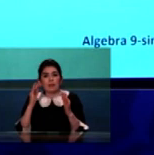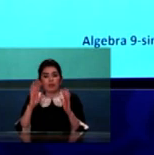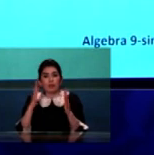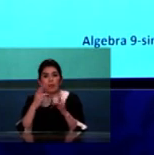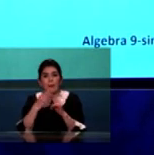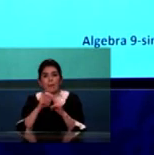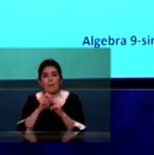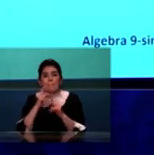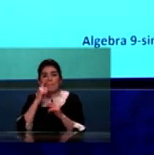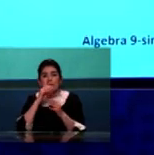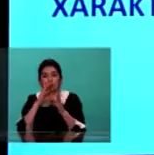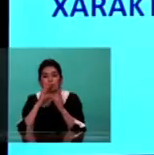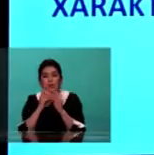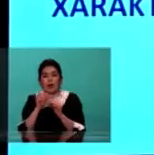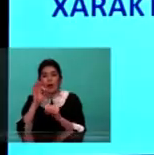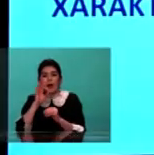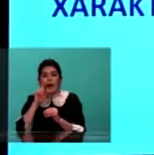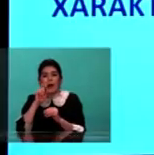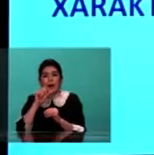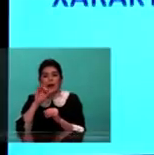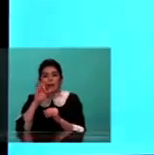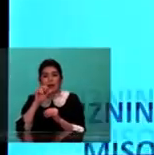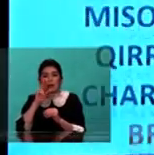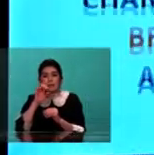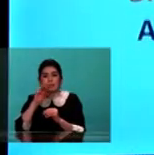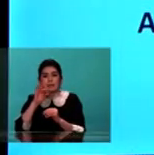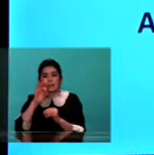miqdorlarning sonli xarakteristikalari.